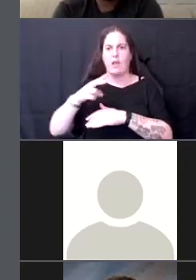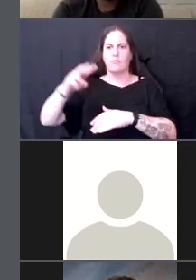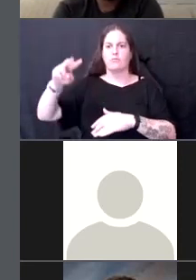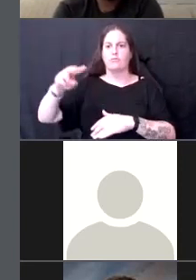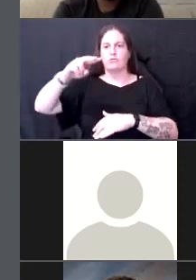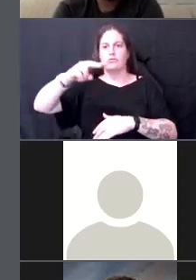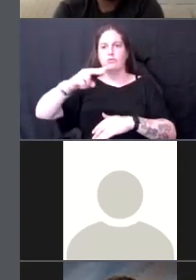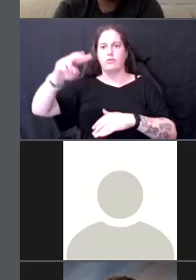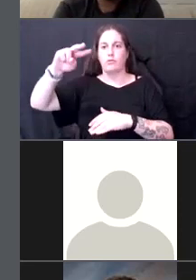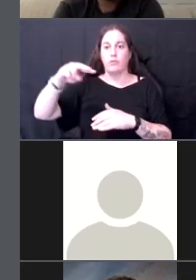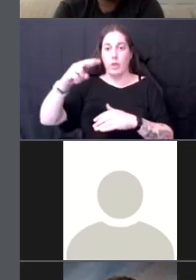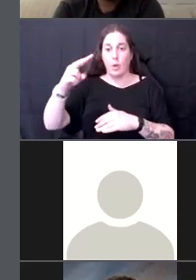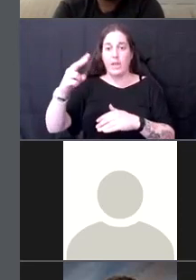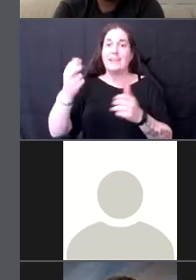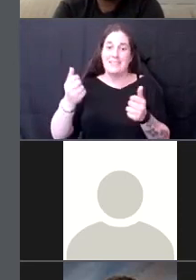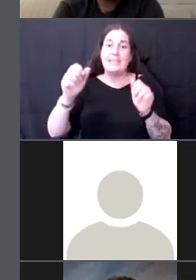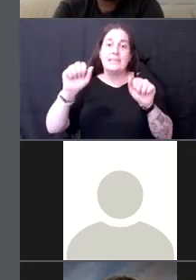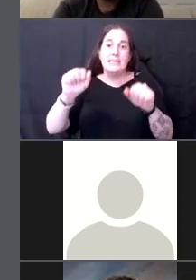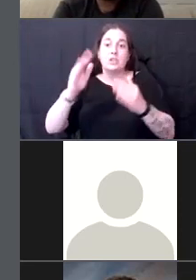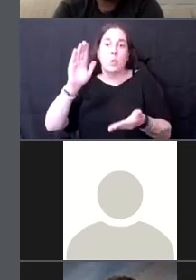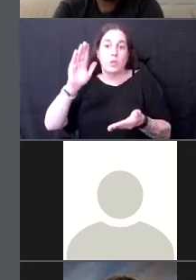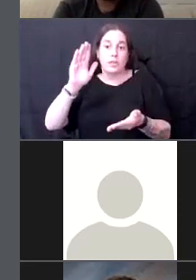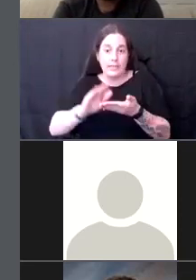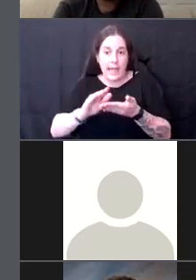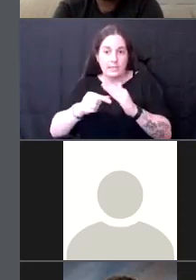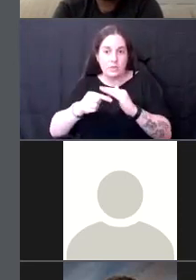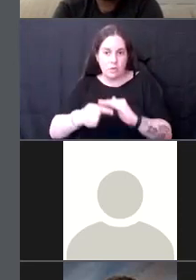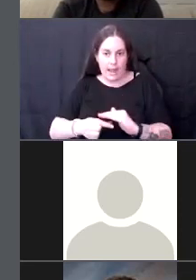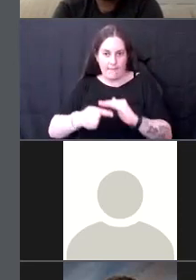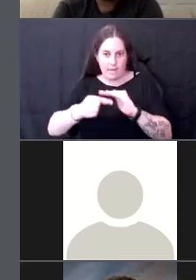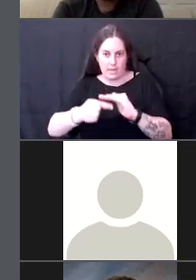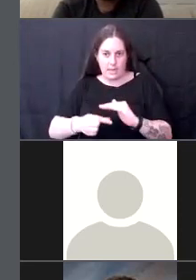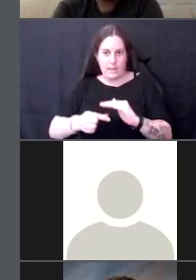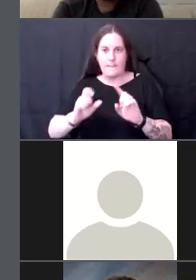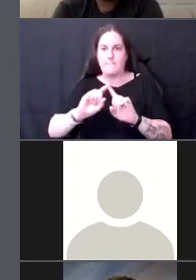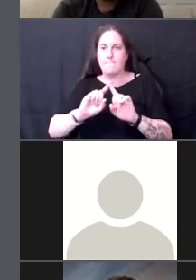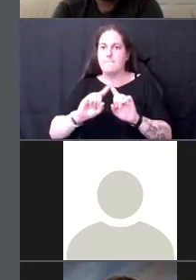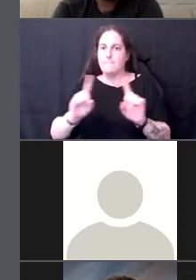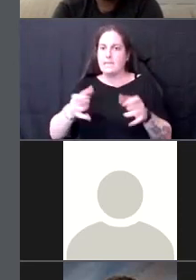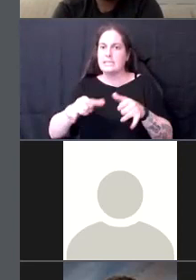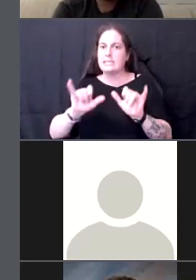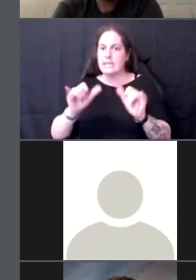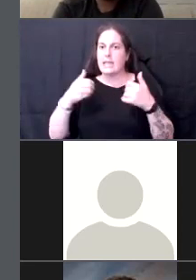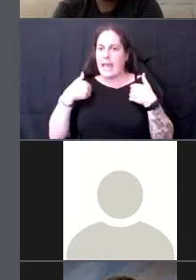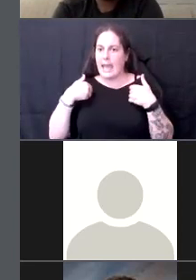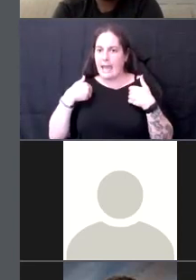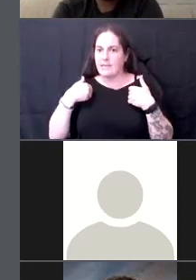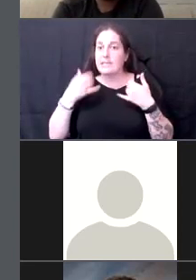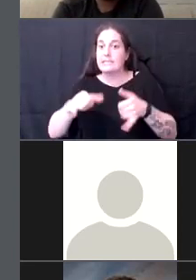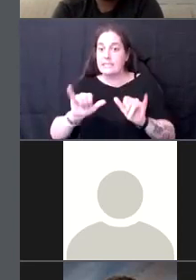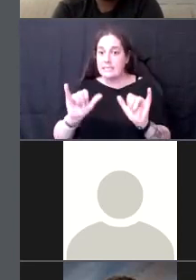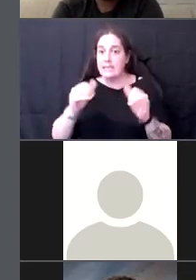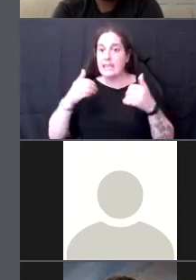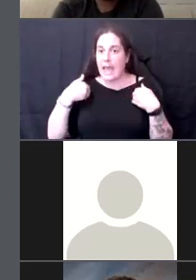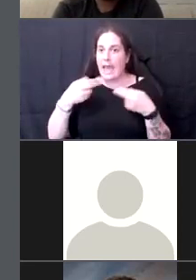not zero gravity. And they are not weightless, and neither are any of the objects on